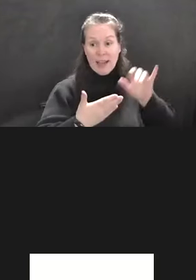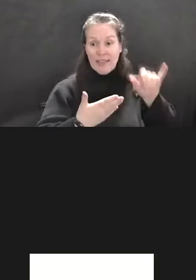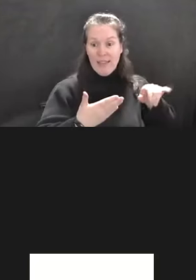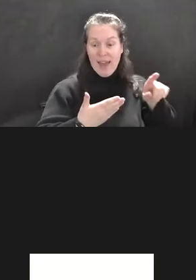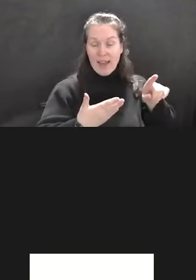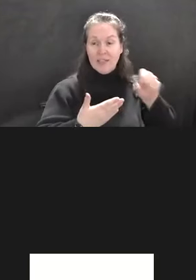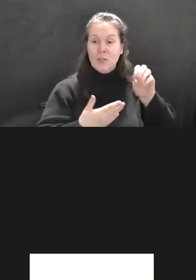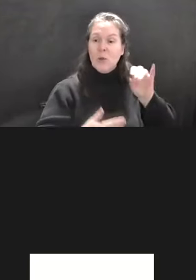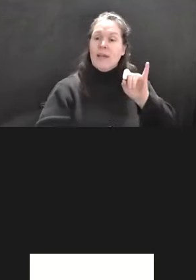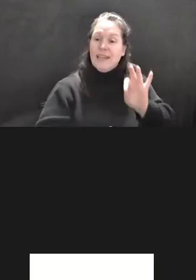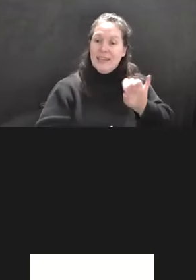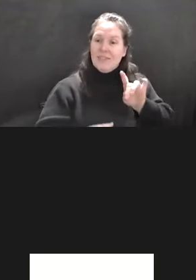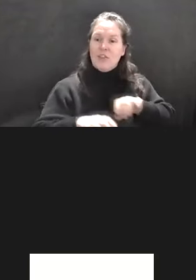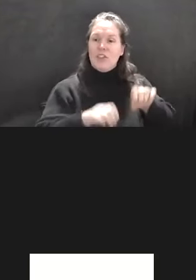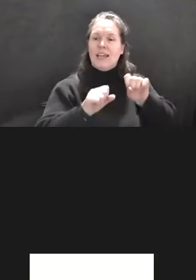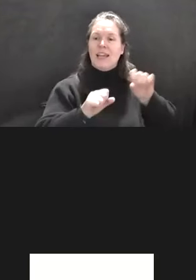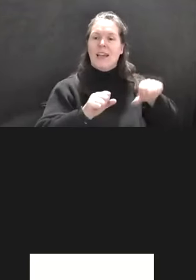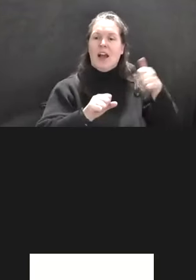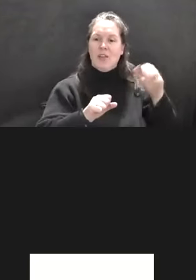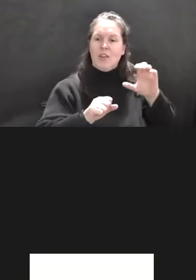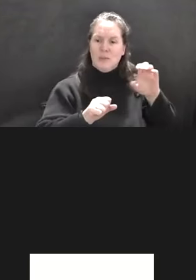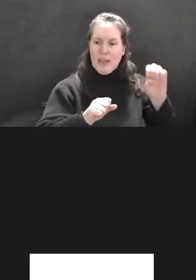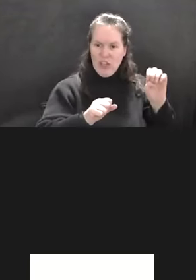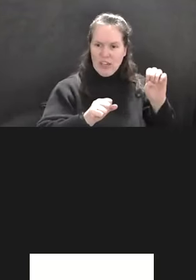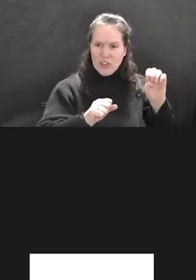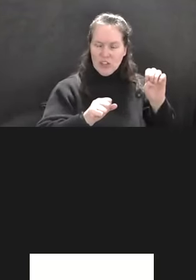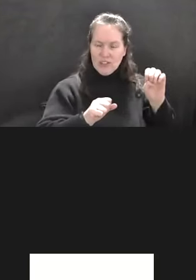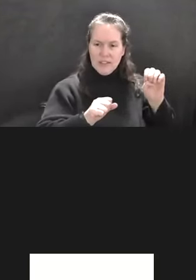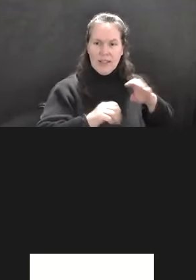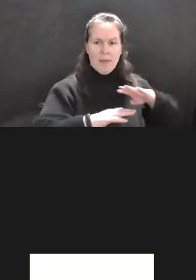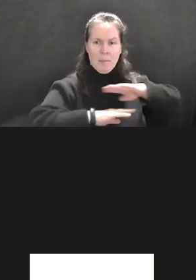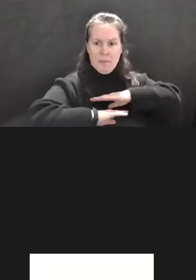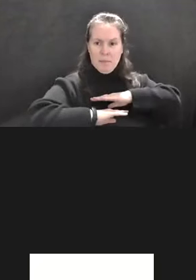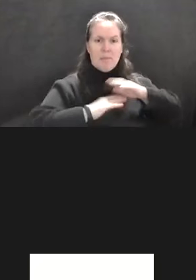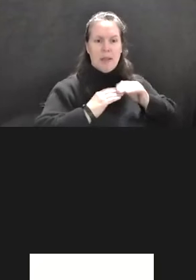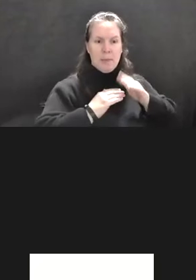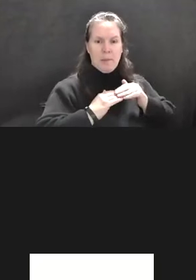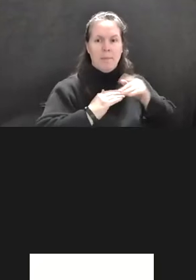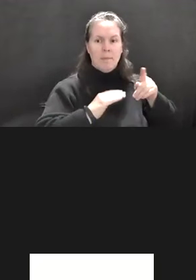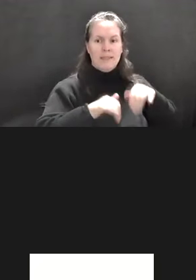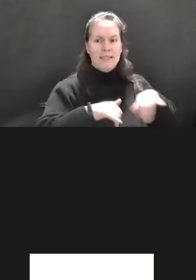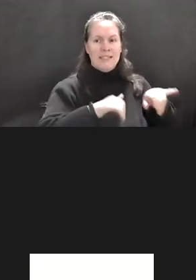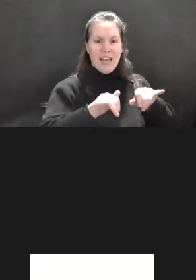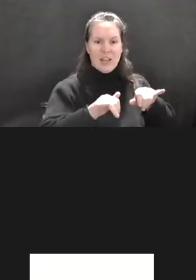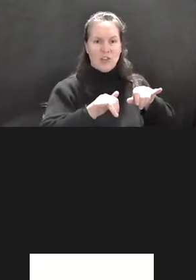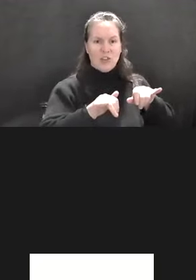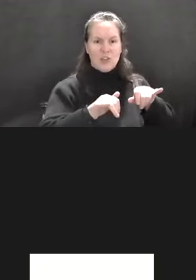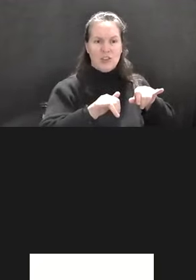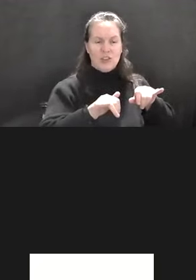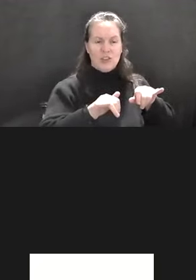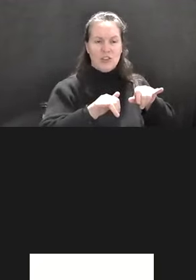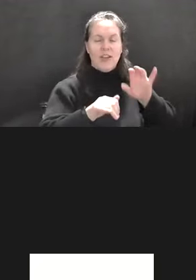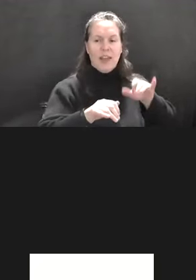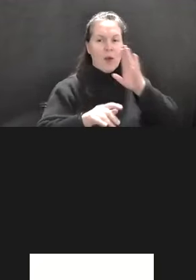And so if you're taking other continuing educations that meet the minimum standards as written here, that